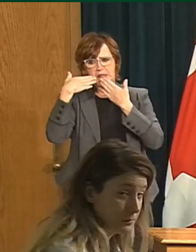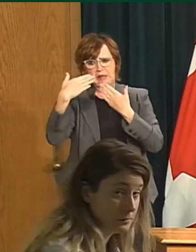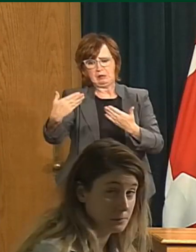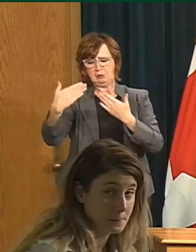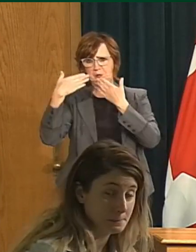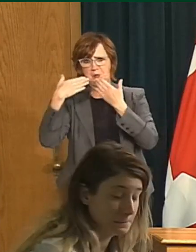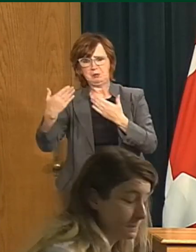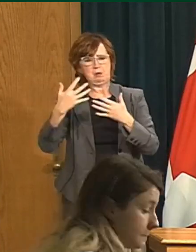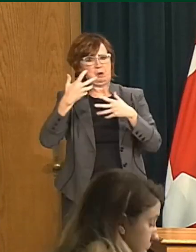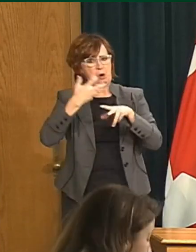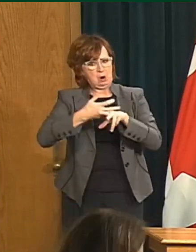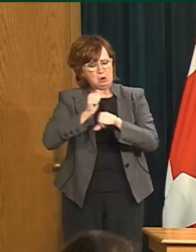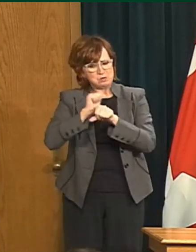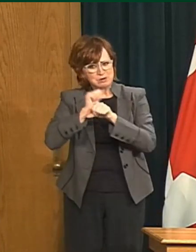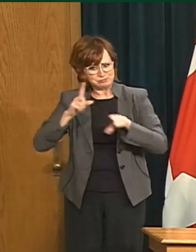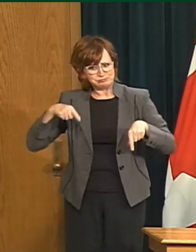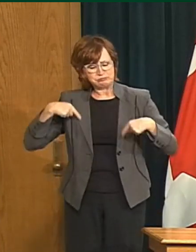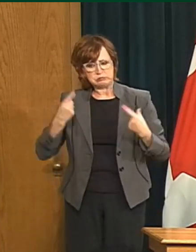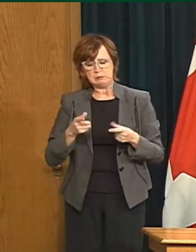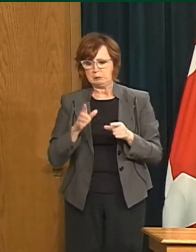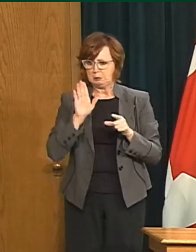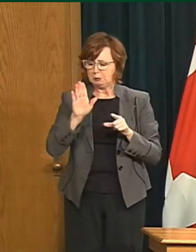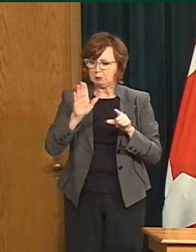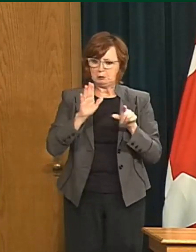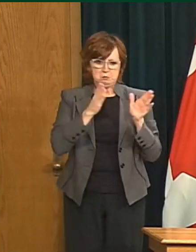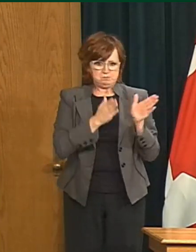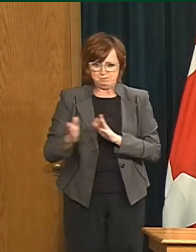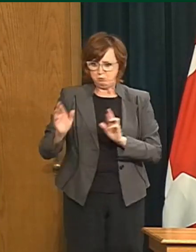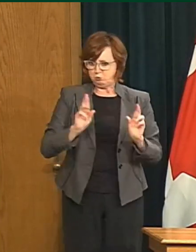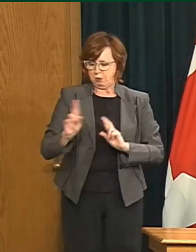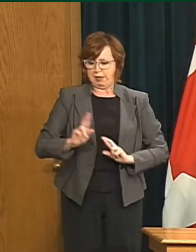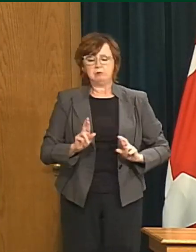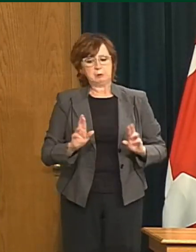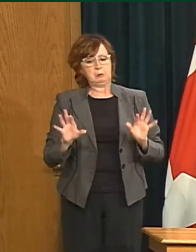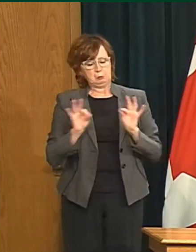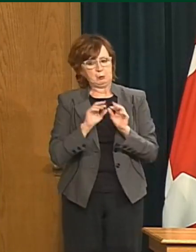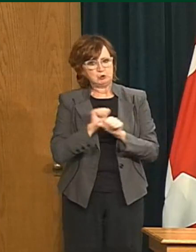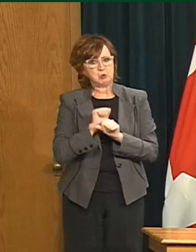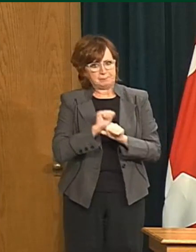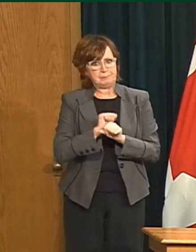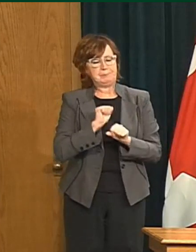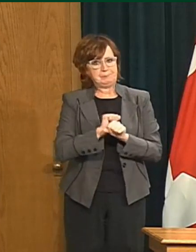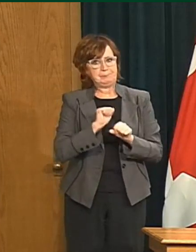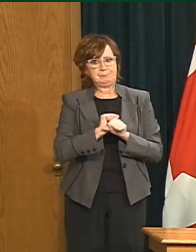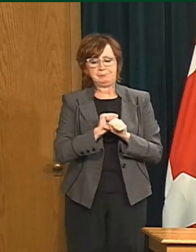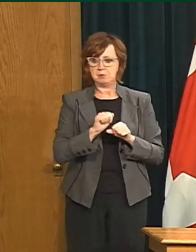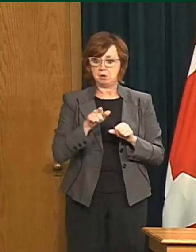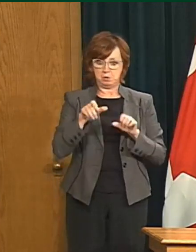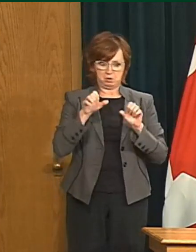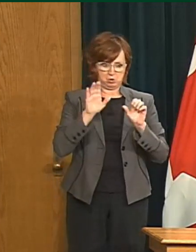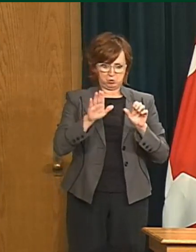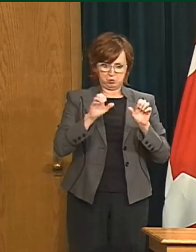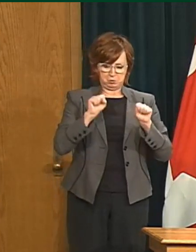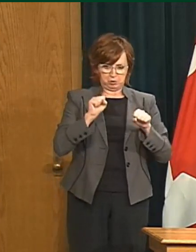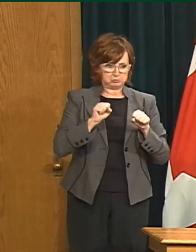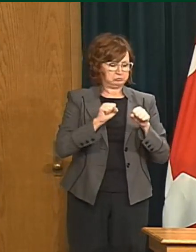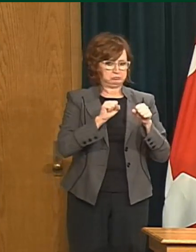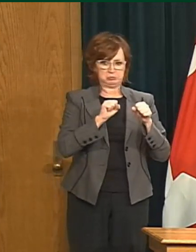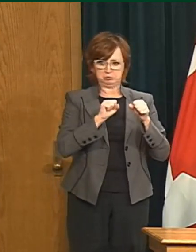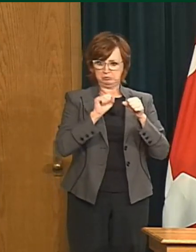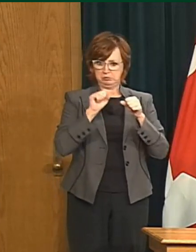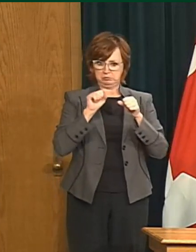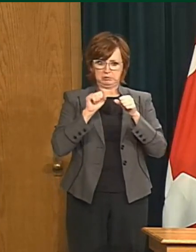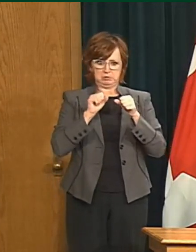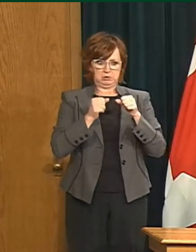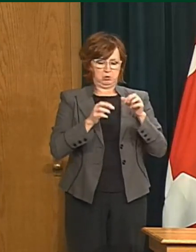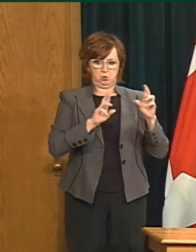very important work, and for what they are doing in preparing for what could potentially be a larger surge in hospitalizations here in